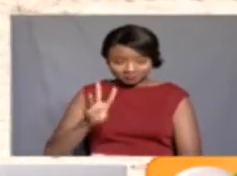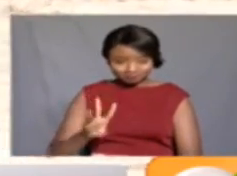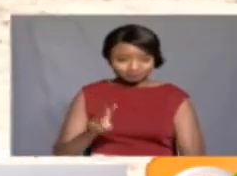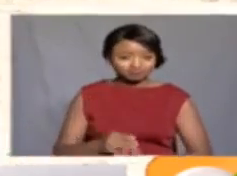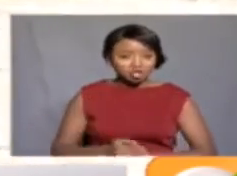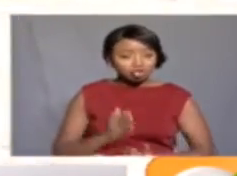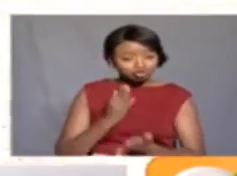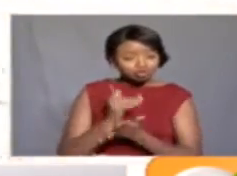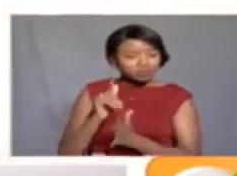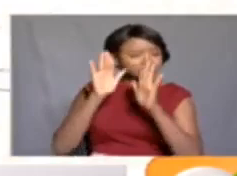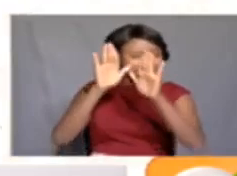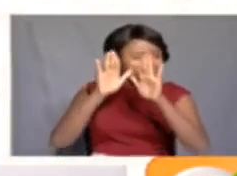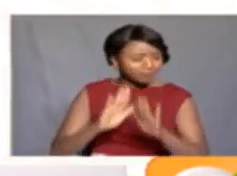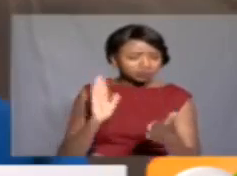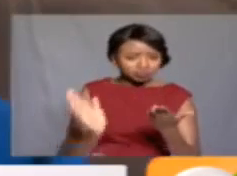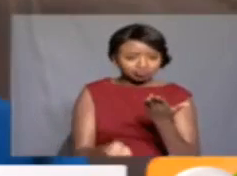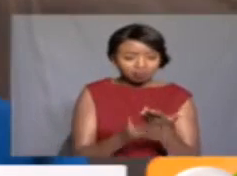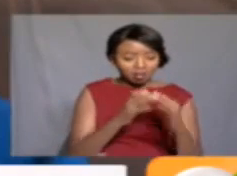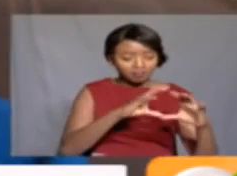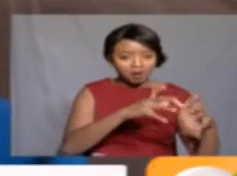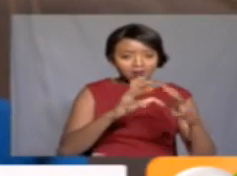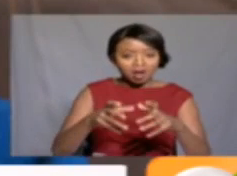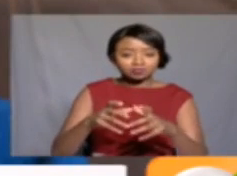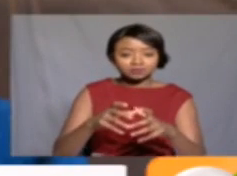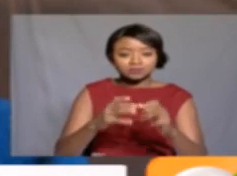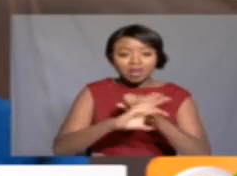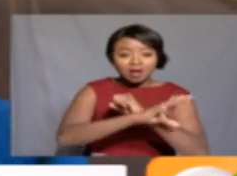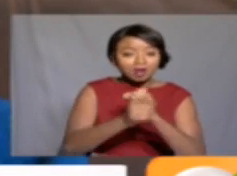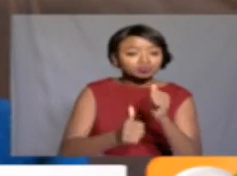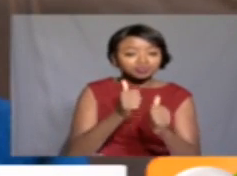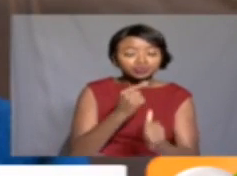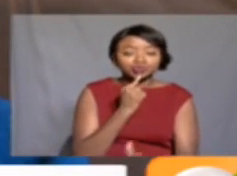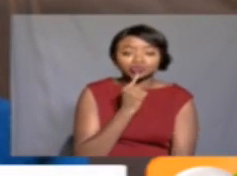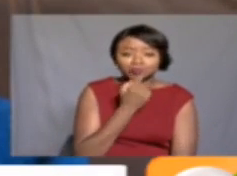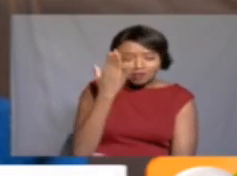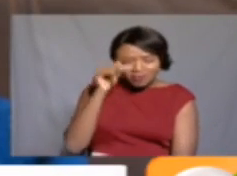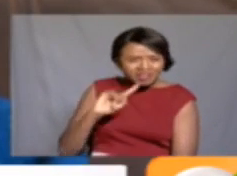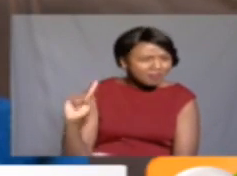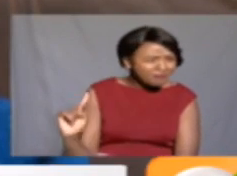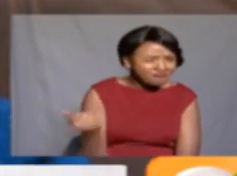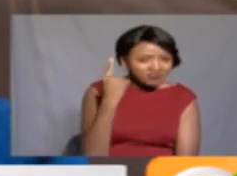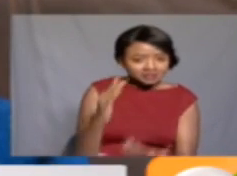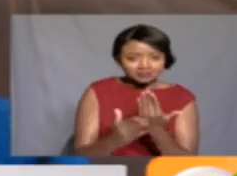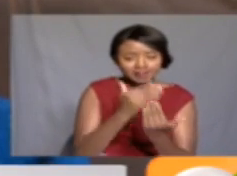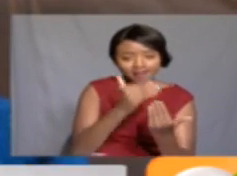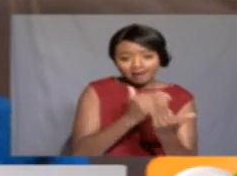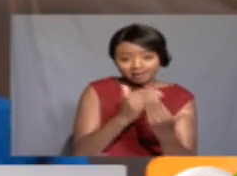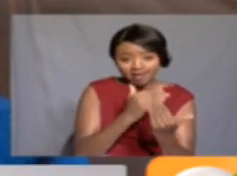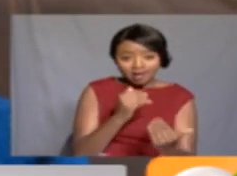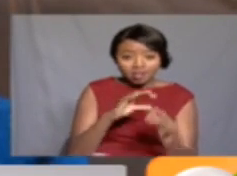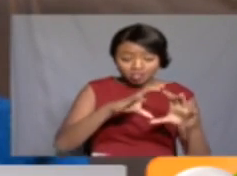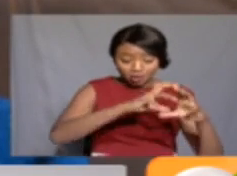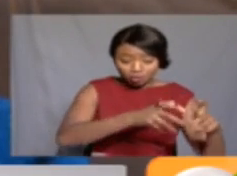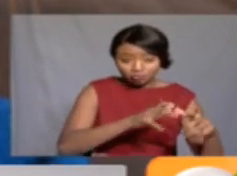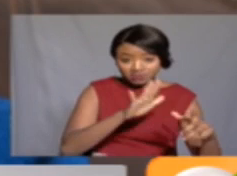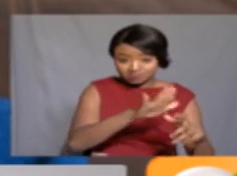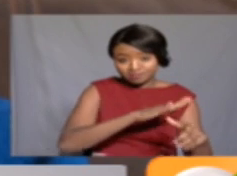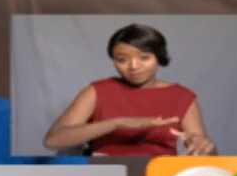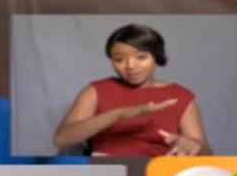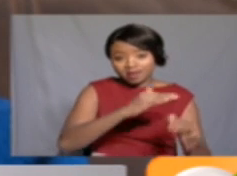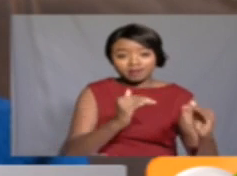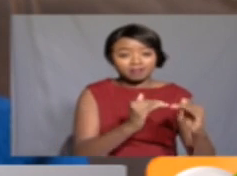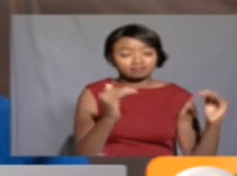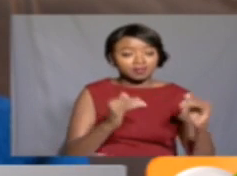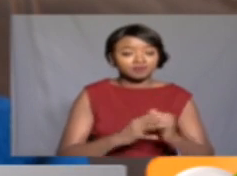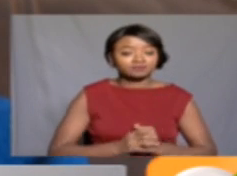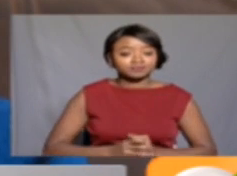very important in the county of Turkana because they are the first care of treatment. They are in the community level whereby